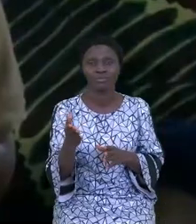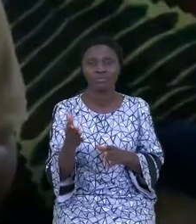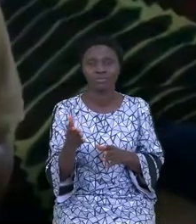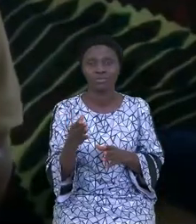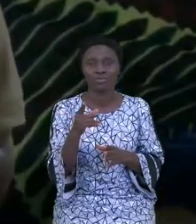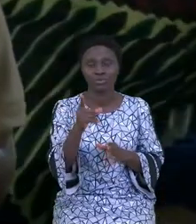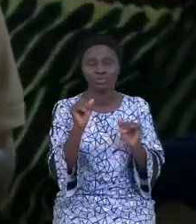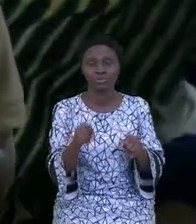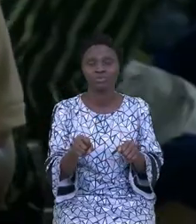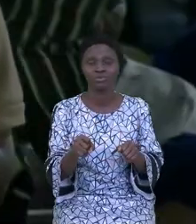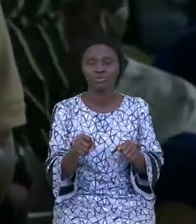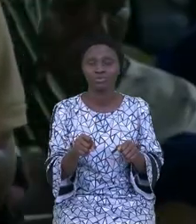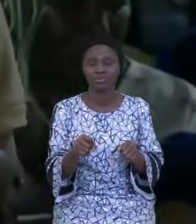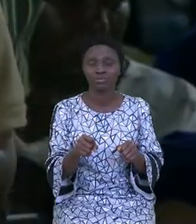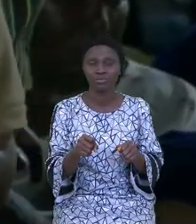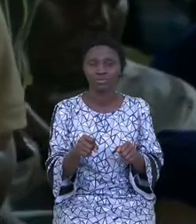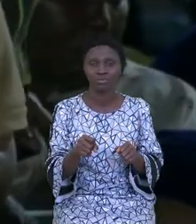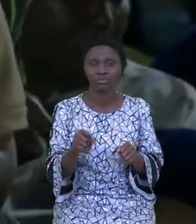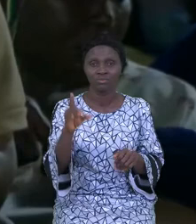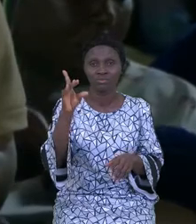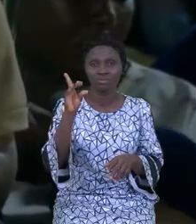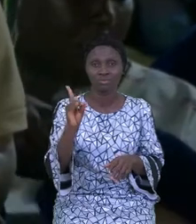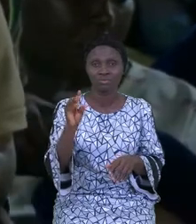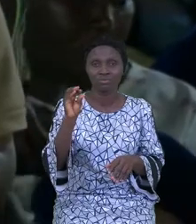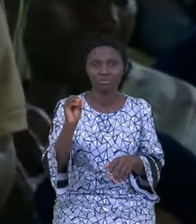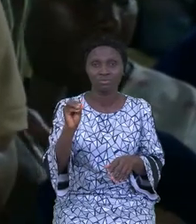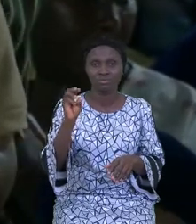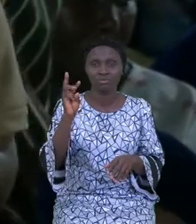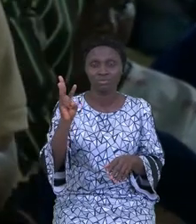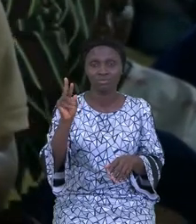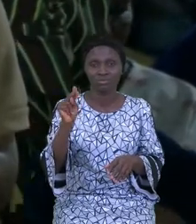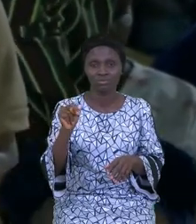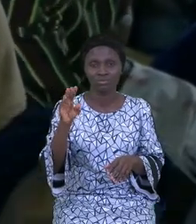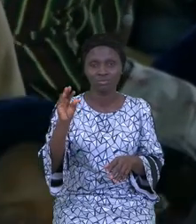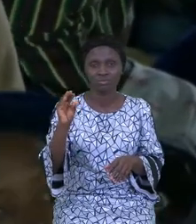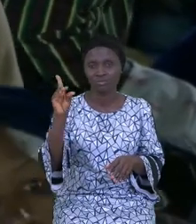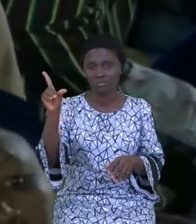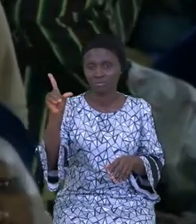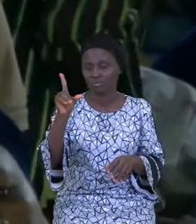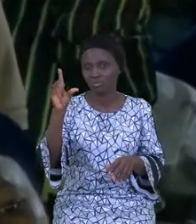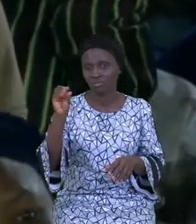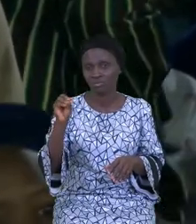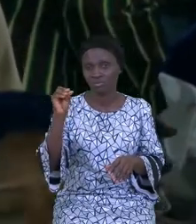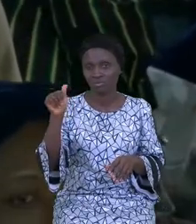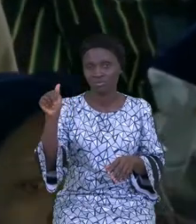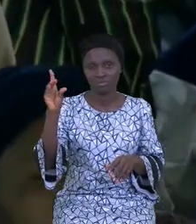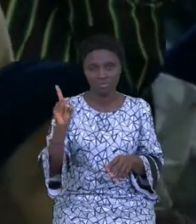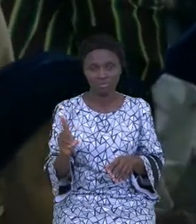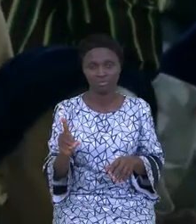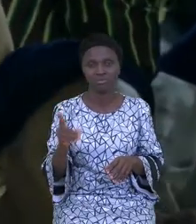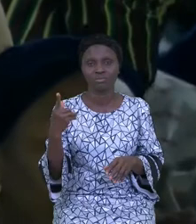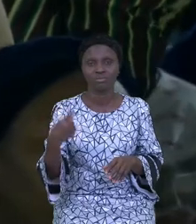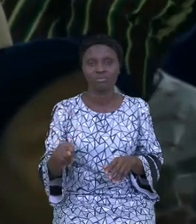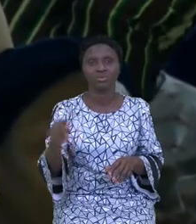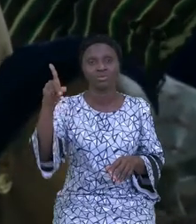you download a page, a form. Then you will be assisted.